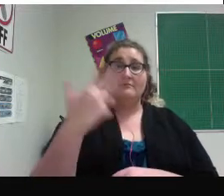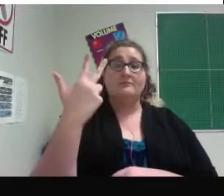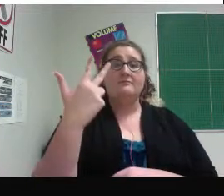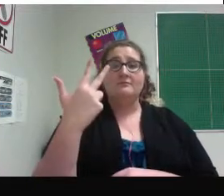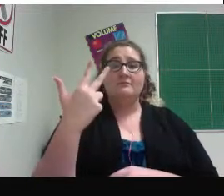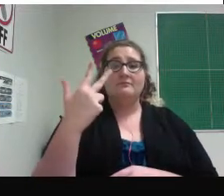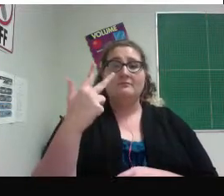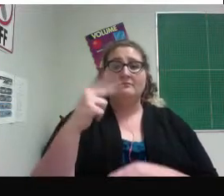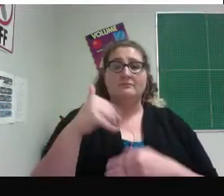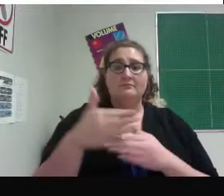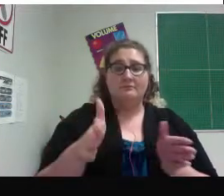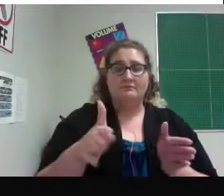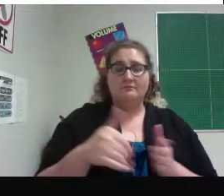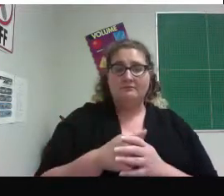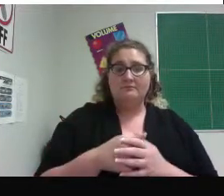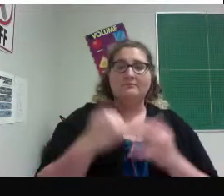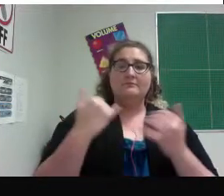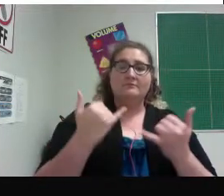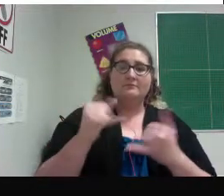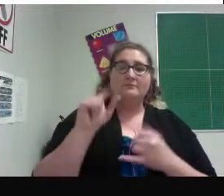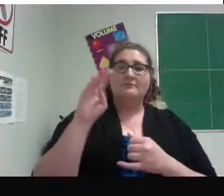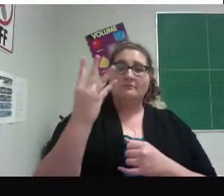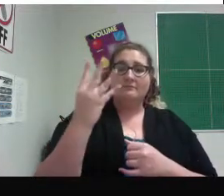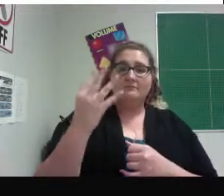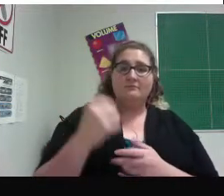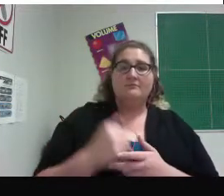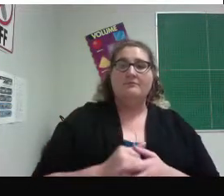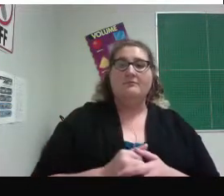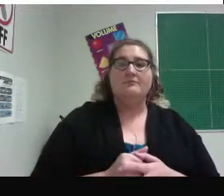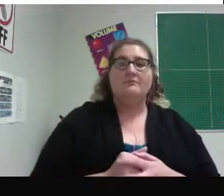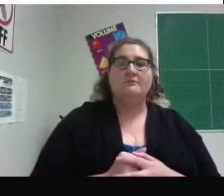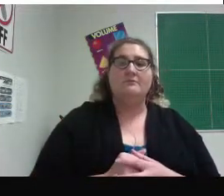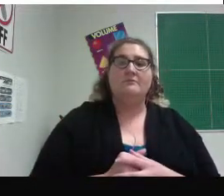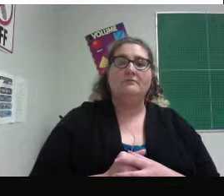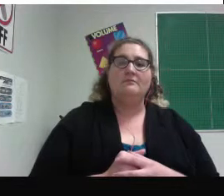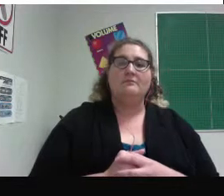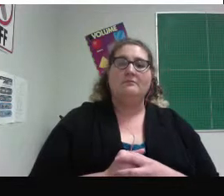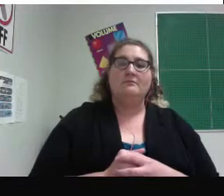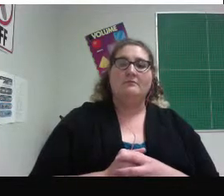This got us to the third term, and now we're to the fourth term.